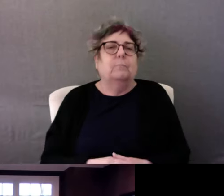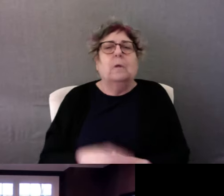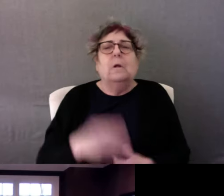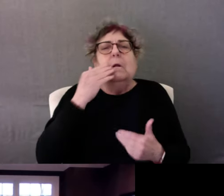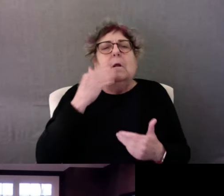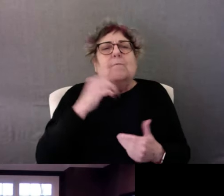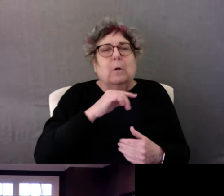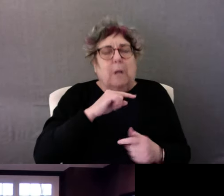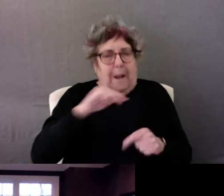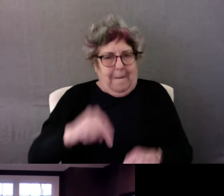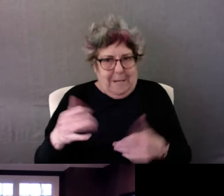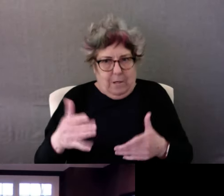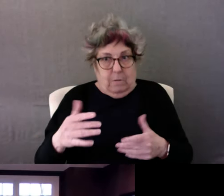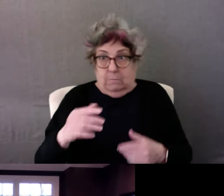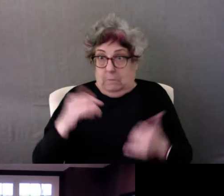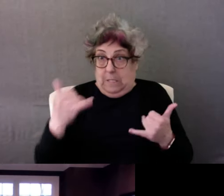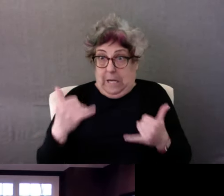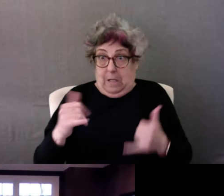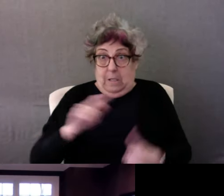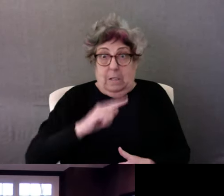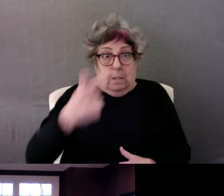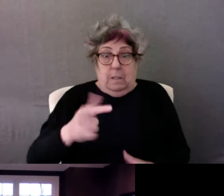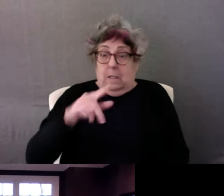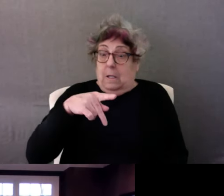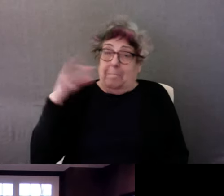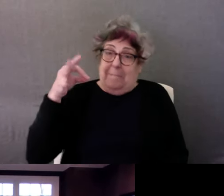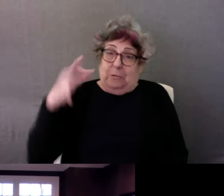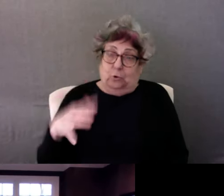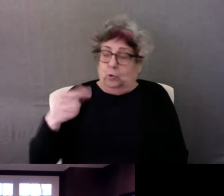With that, I'll turn it over to Pastor Gray to close us out in prayer.